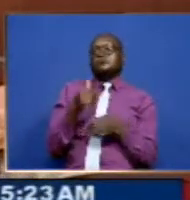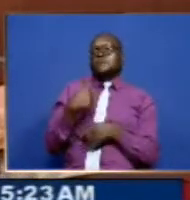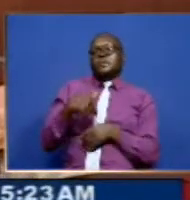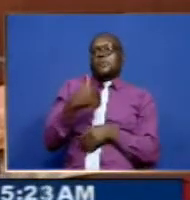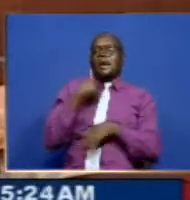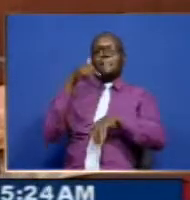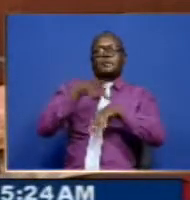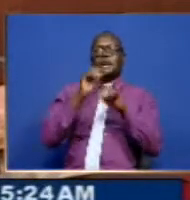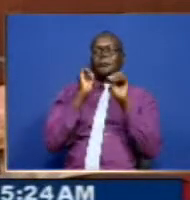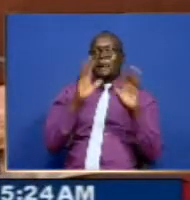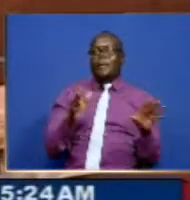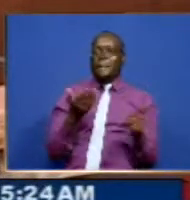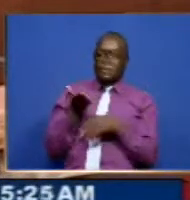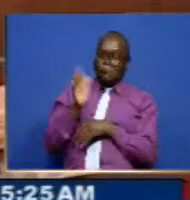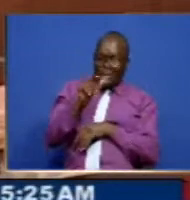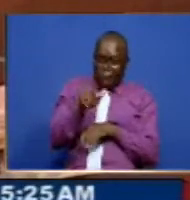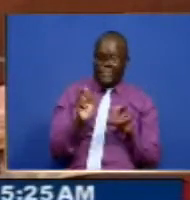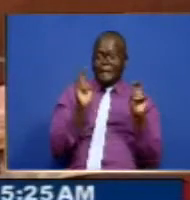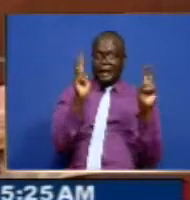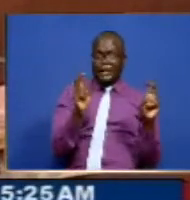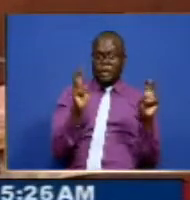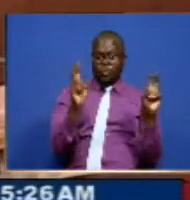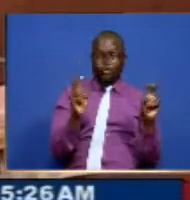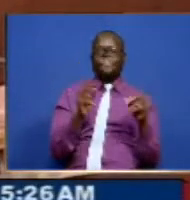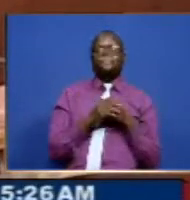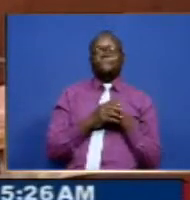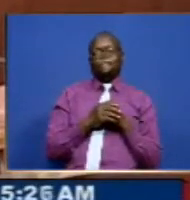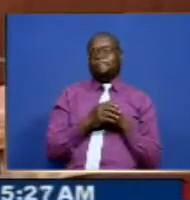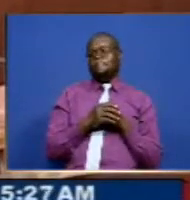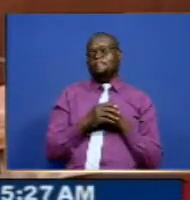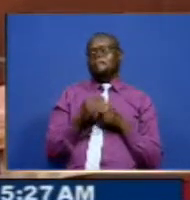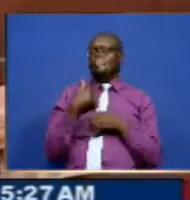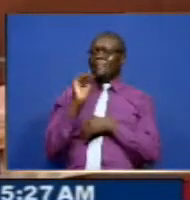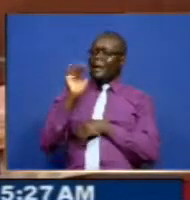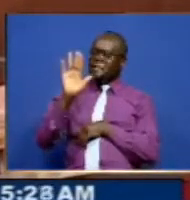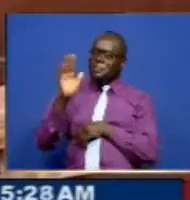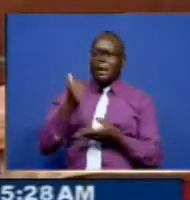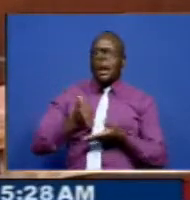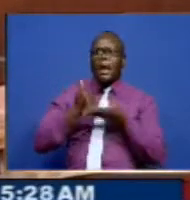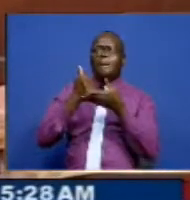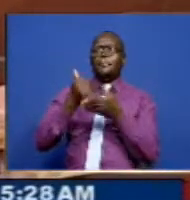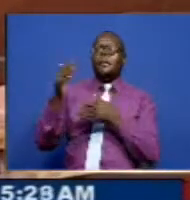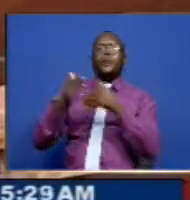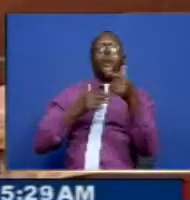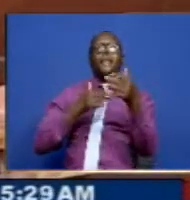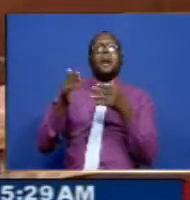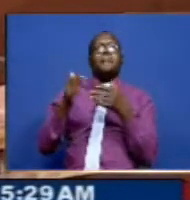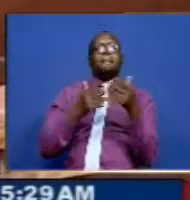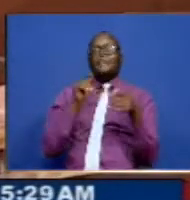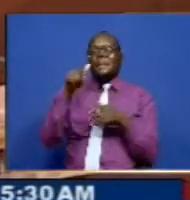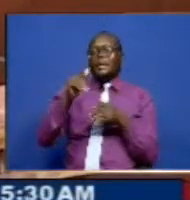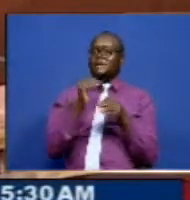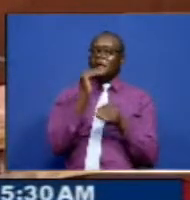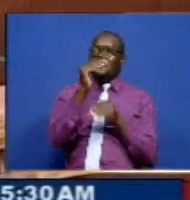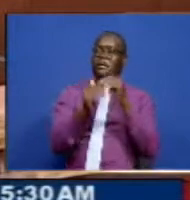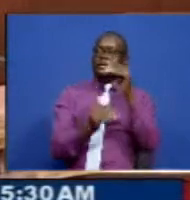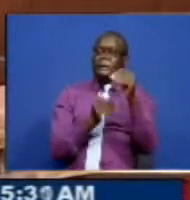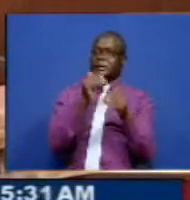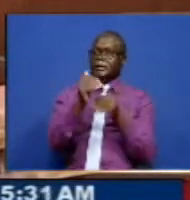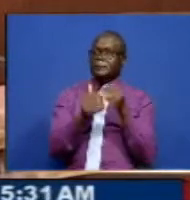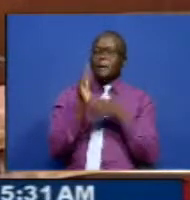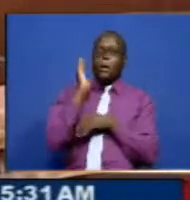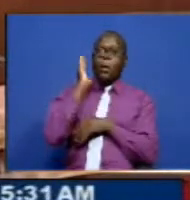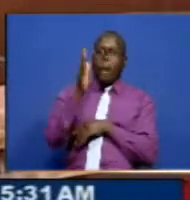time to revisit that issue. We seek your guidance whether these proceedings